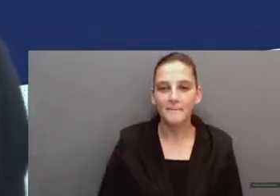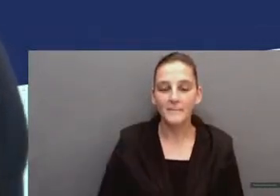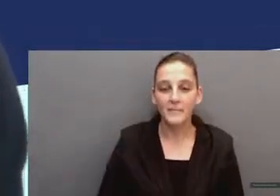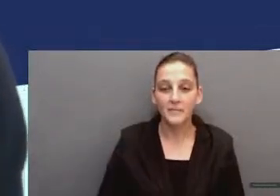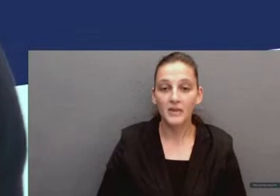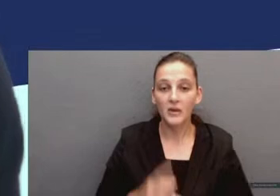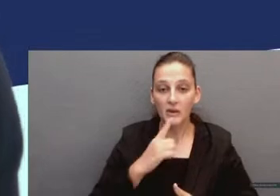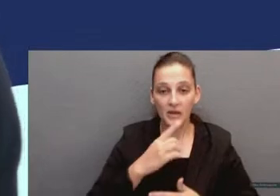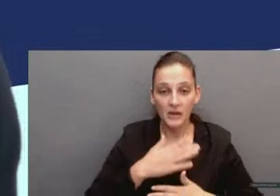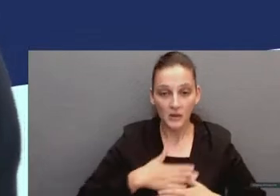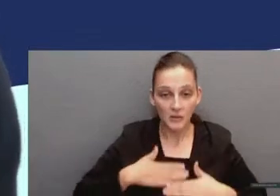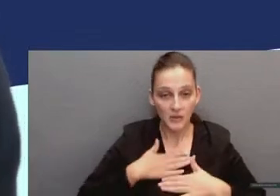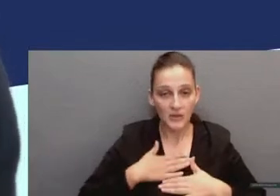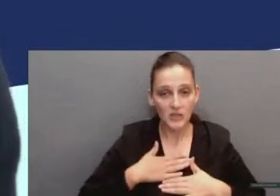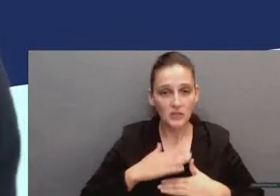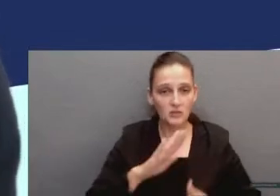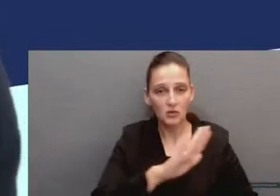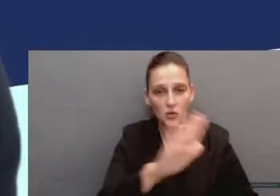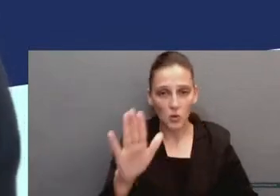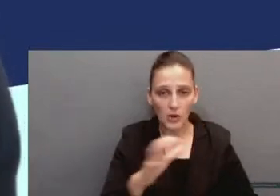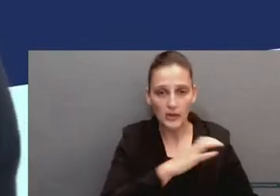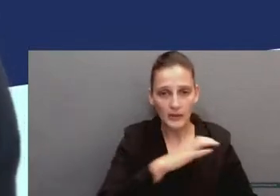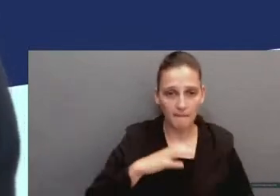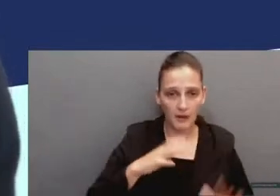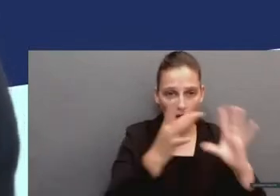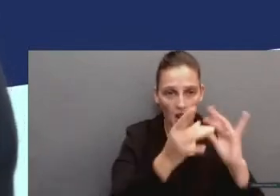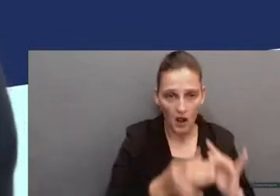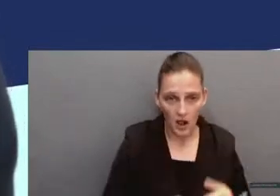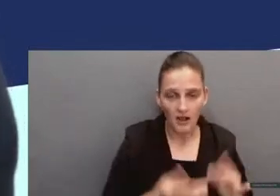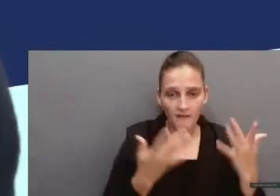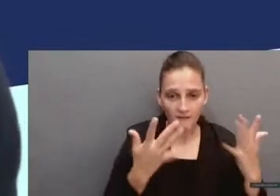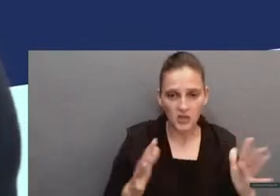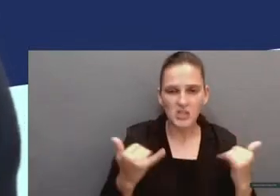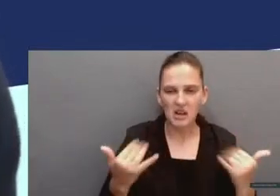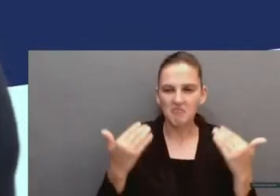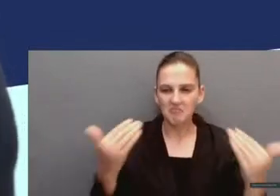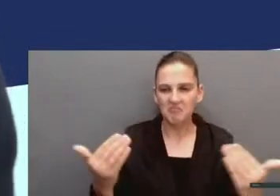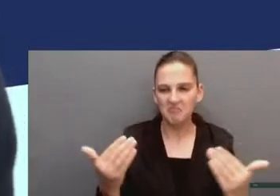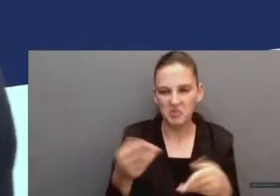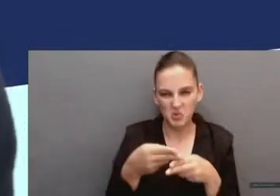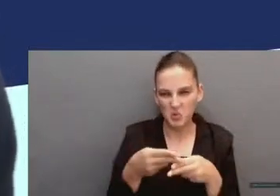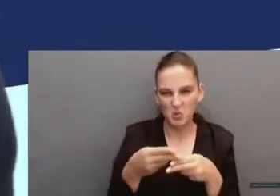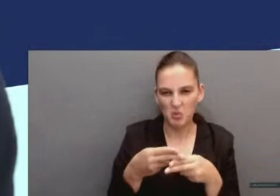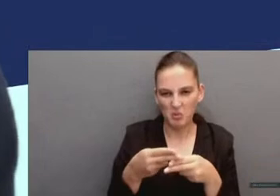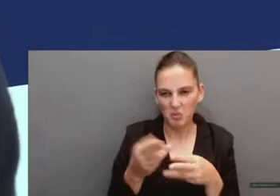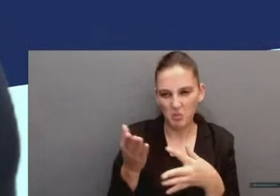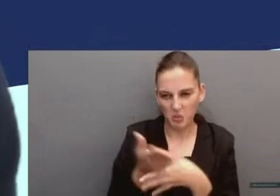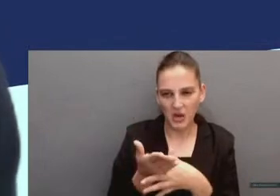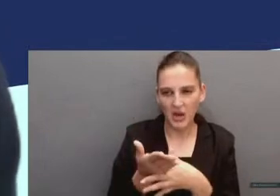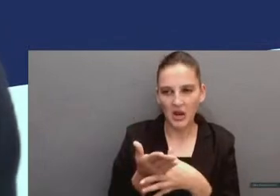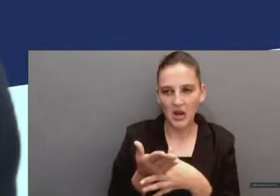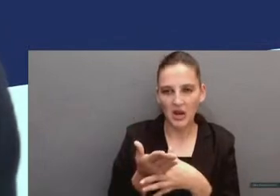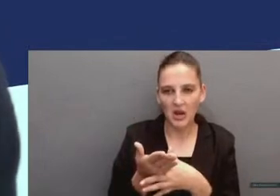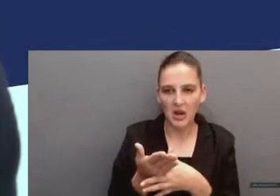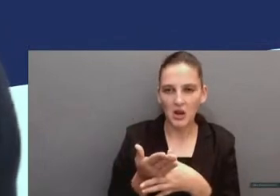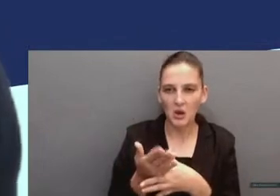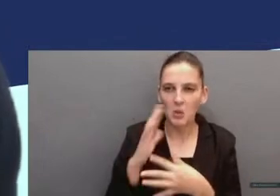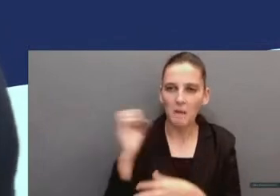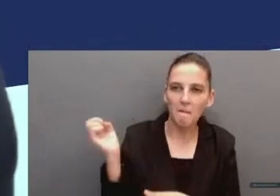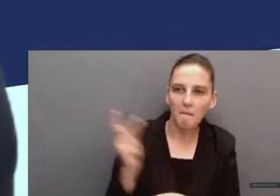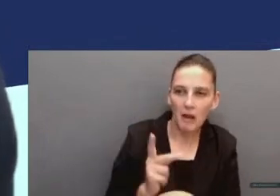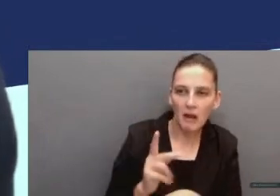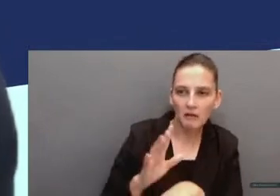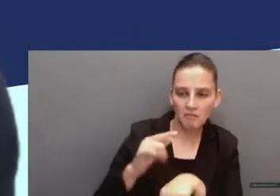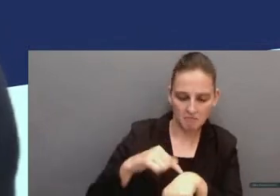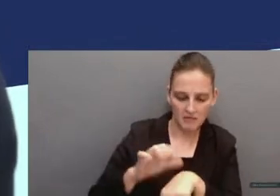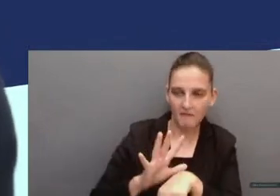appreciation again to all the subcommittees. We will take a brief break right now. We will resume at